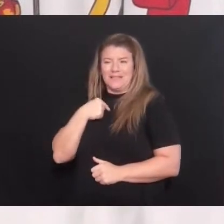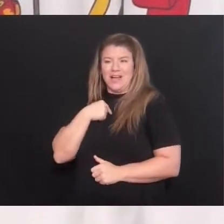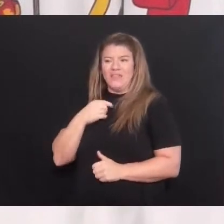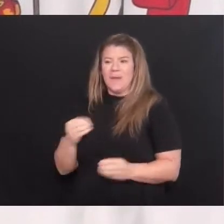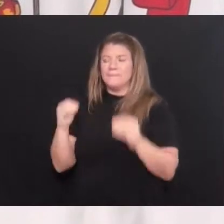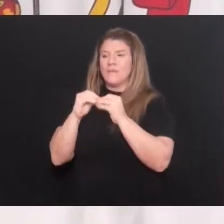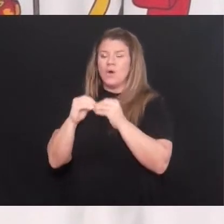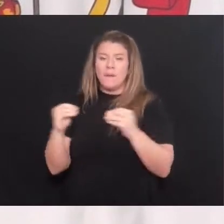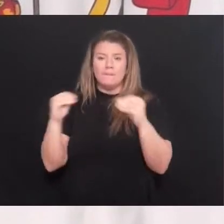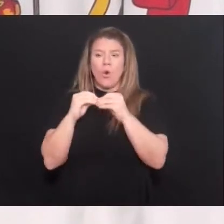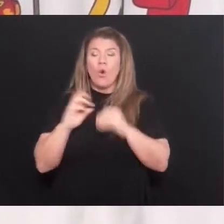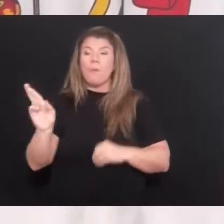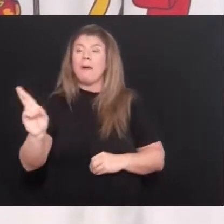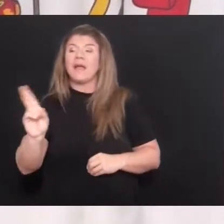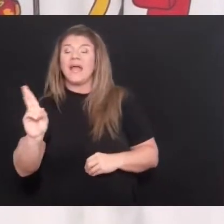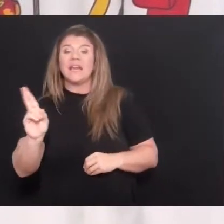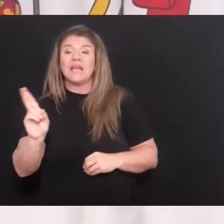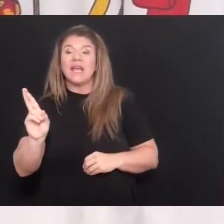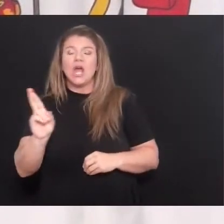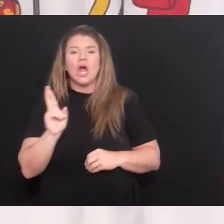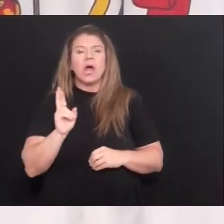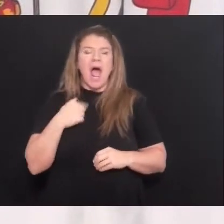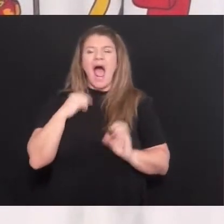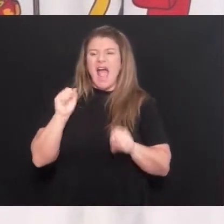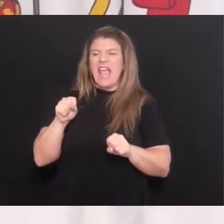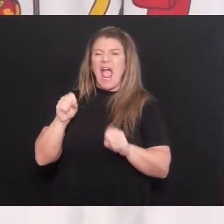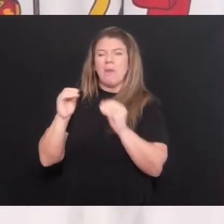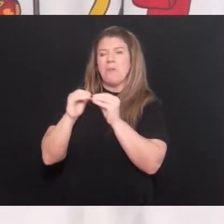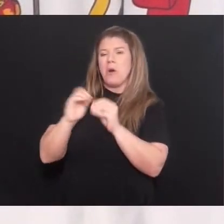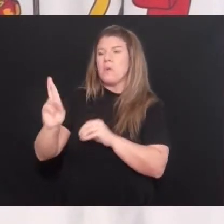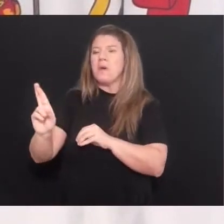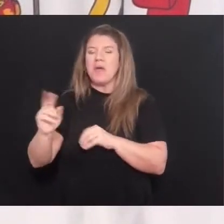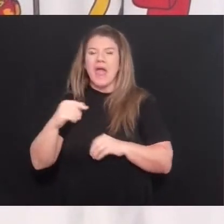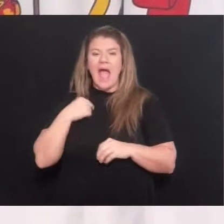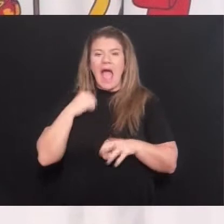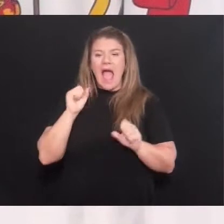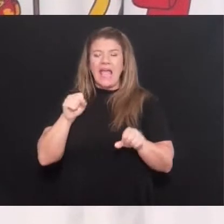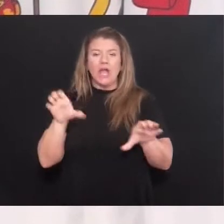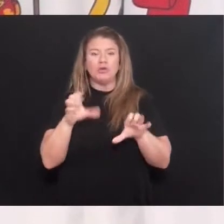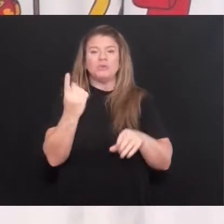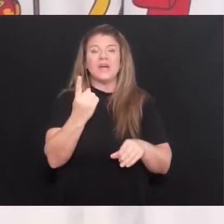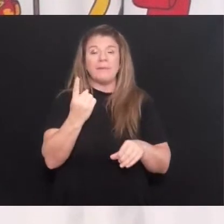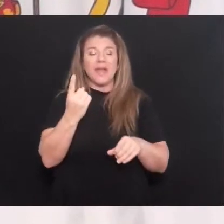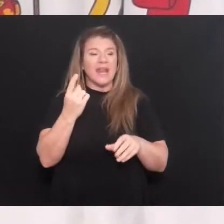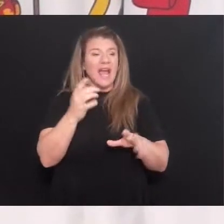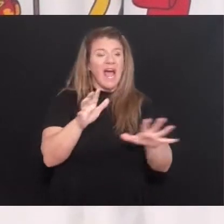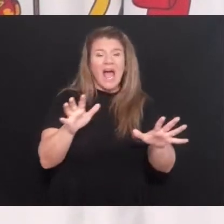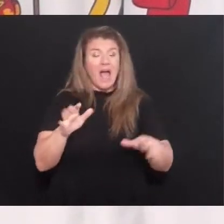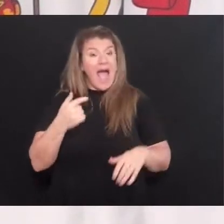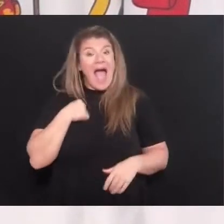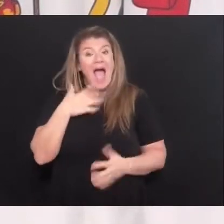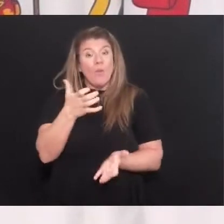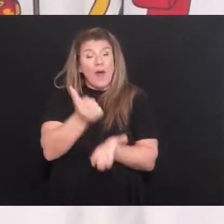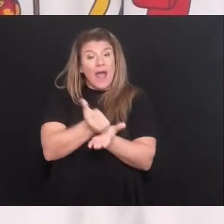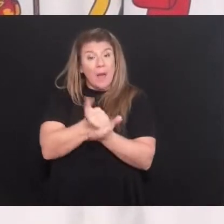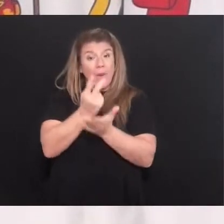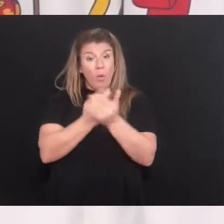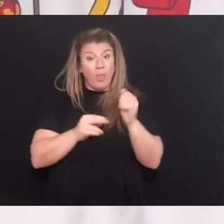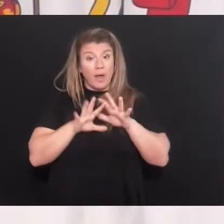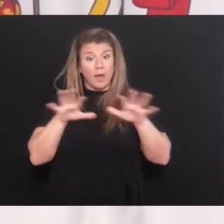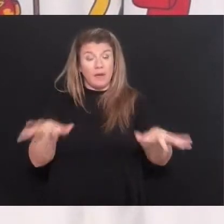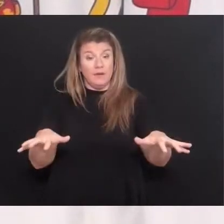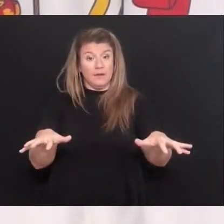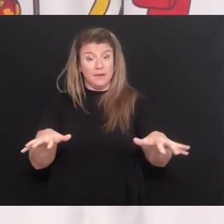more Republican or I can do things that will help both sides of the aisle and everything. What I'm